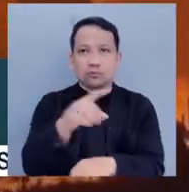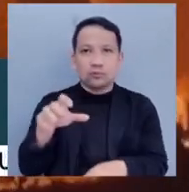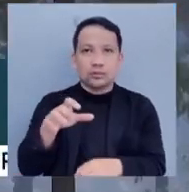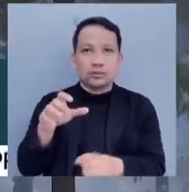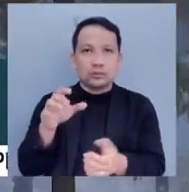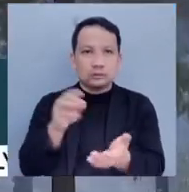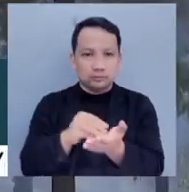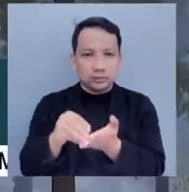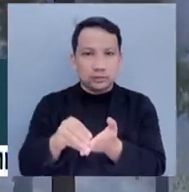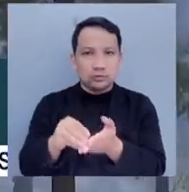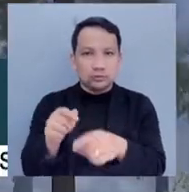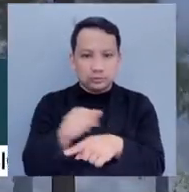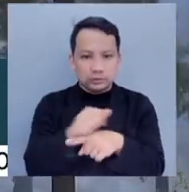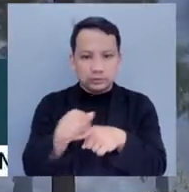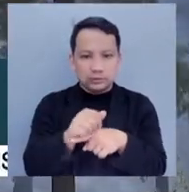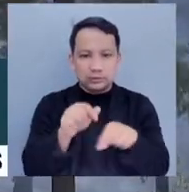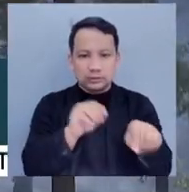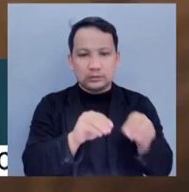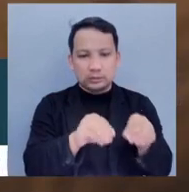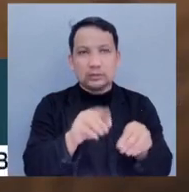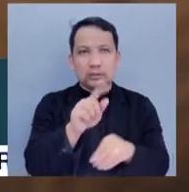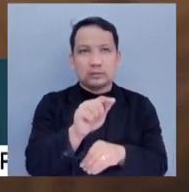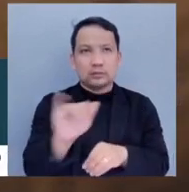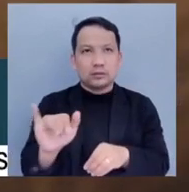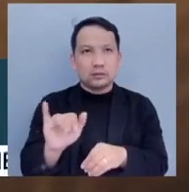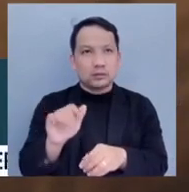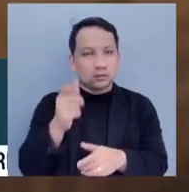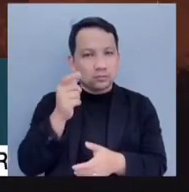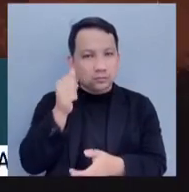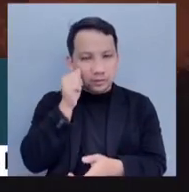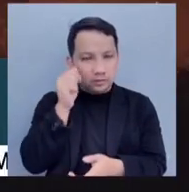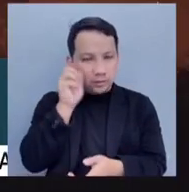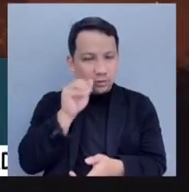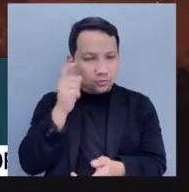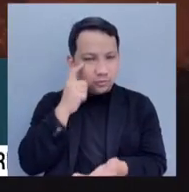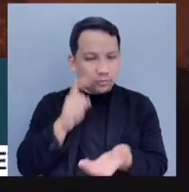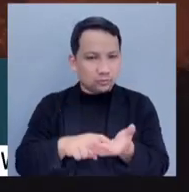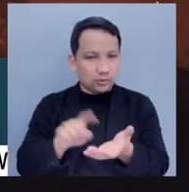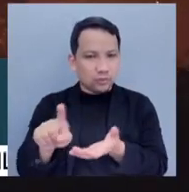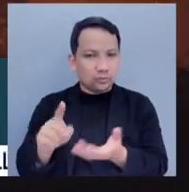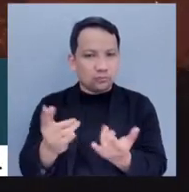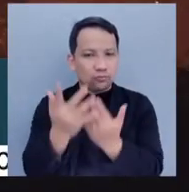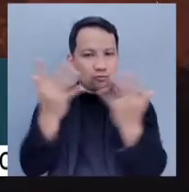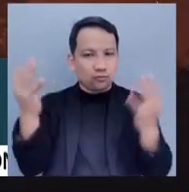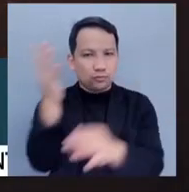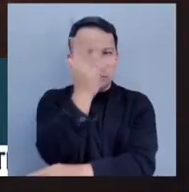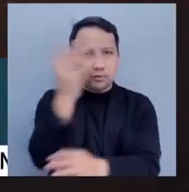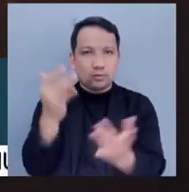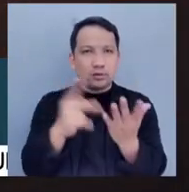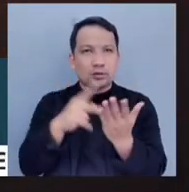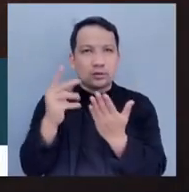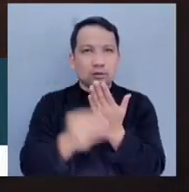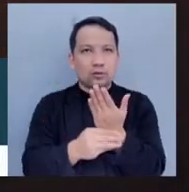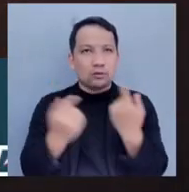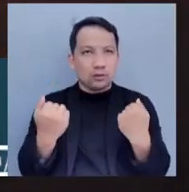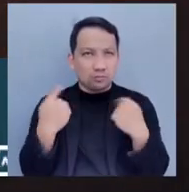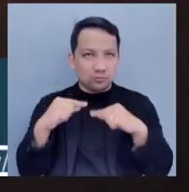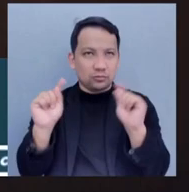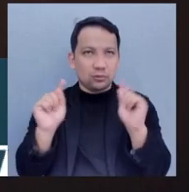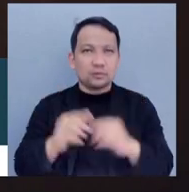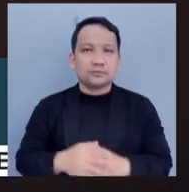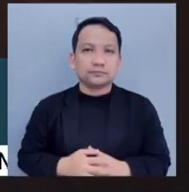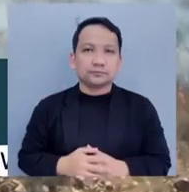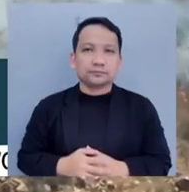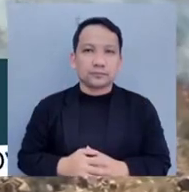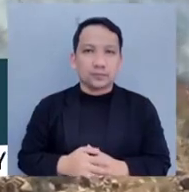million to train AI to detect wildfires this way. And officials say the program has been quite successful. Each